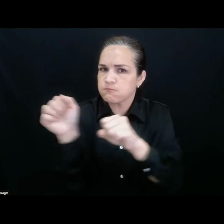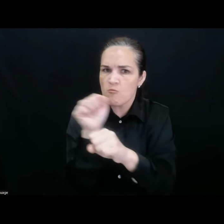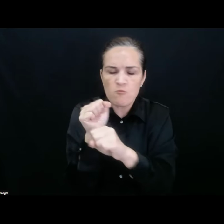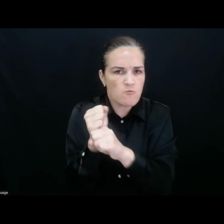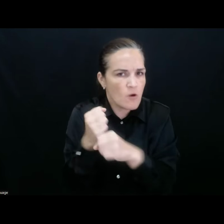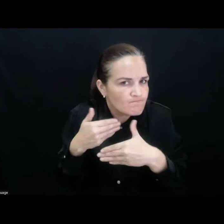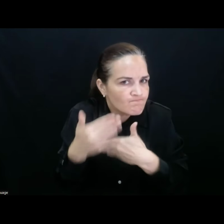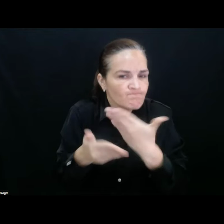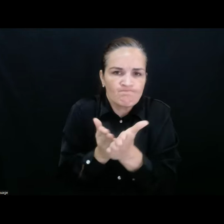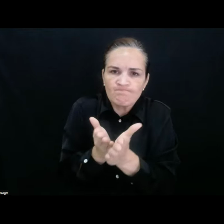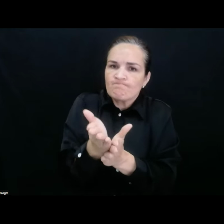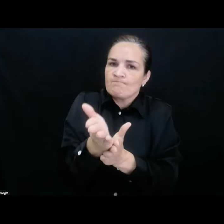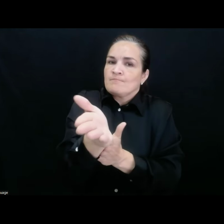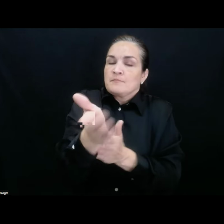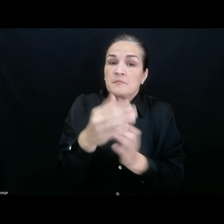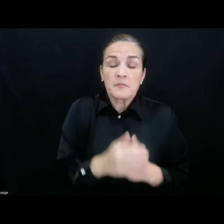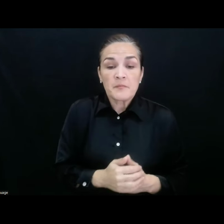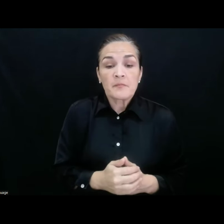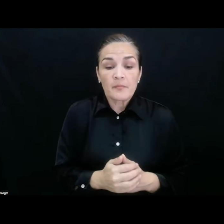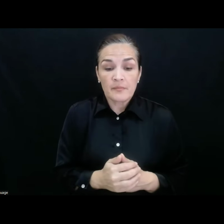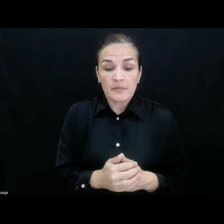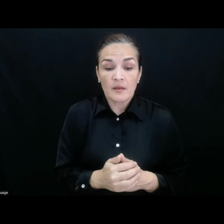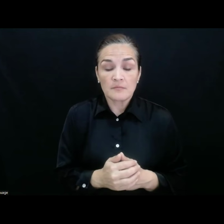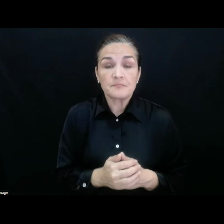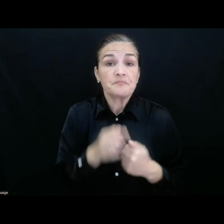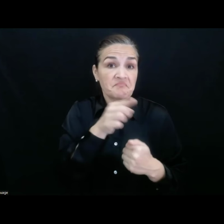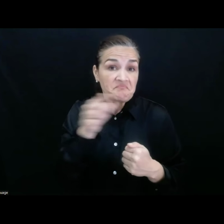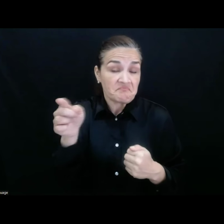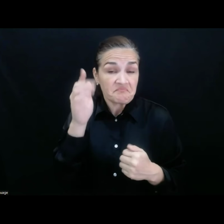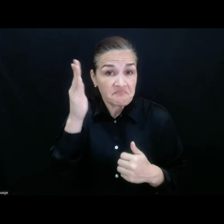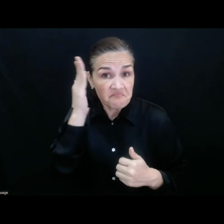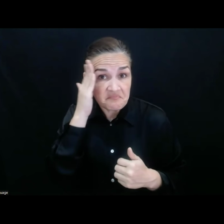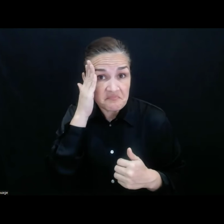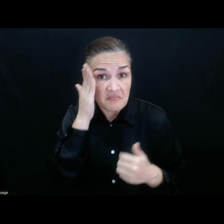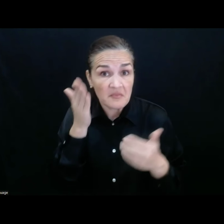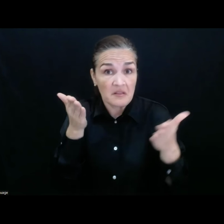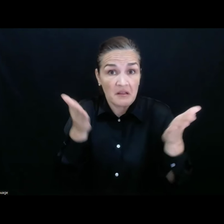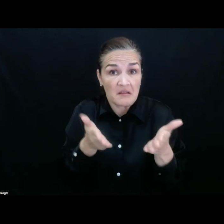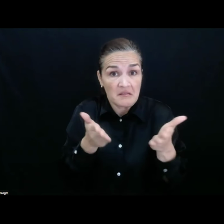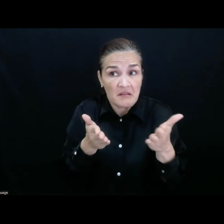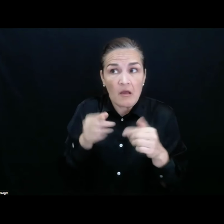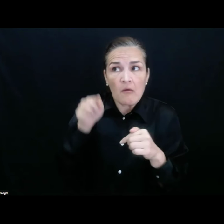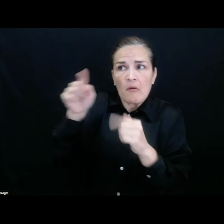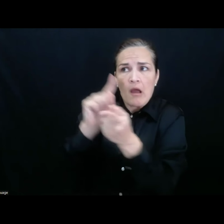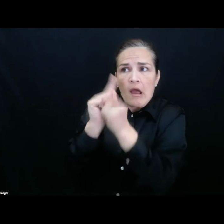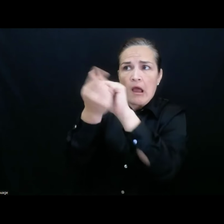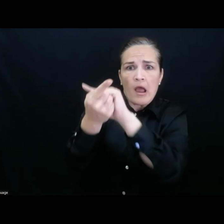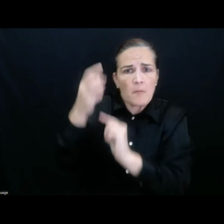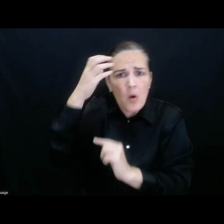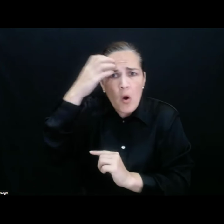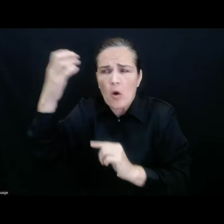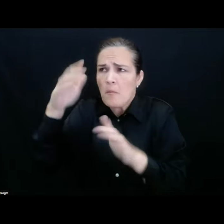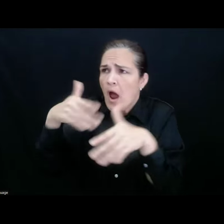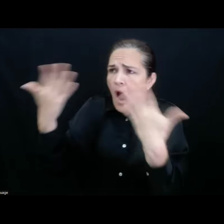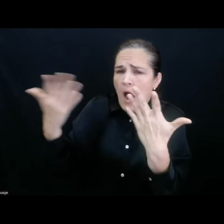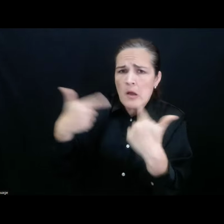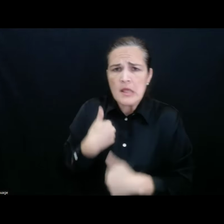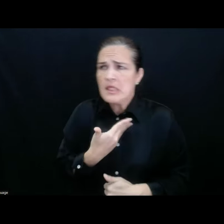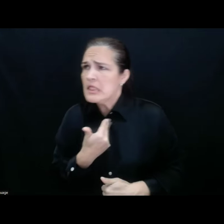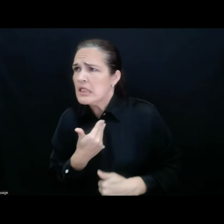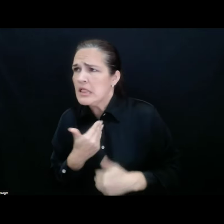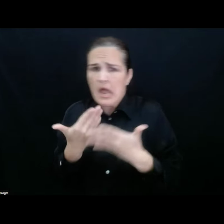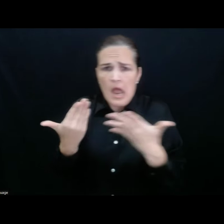wave, you better use it, because it is really then questionable when the next one will come. Number two, this evidence also helped